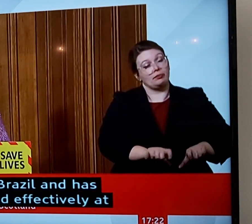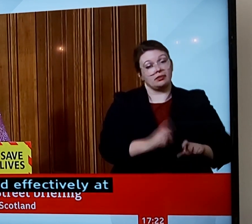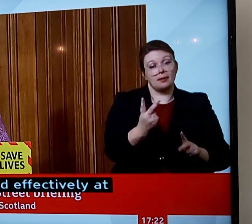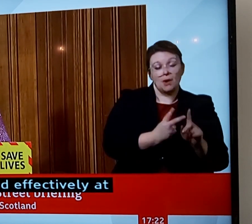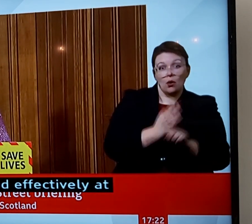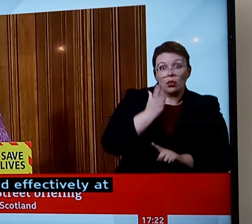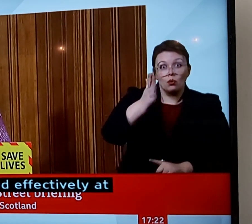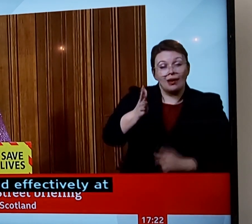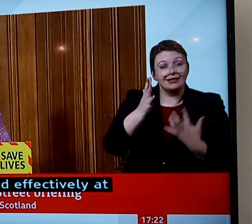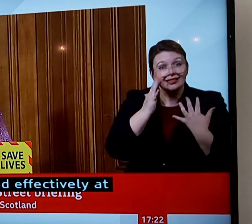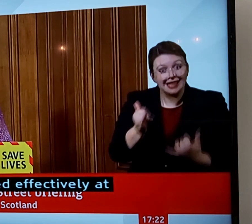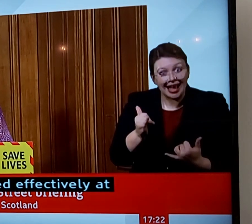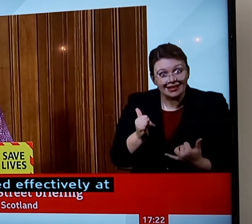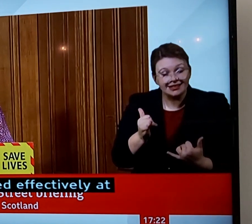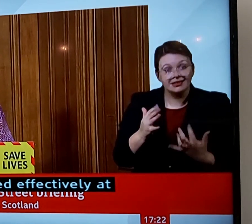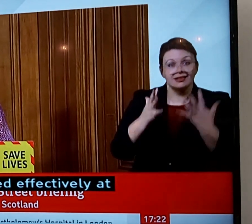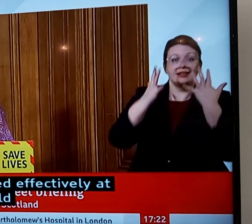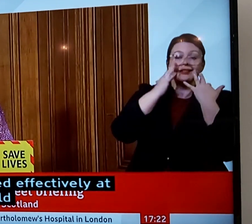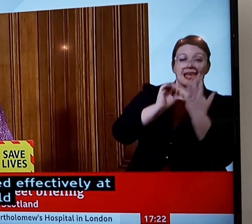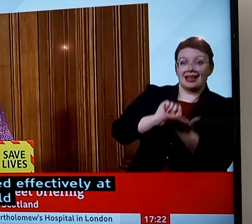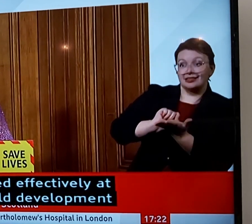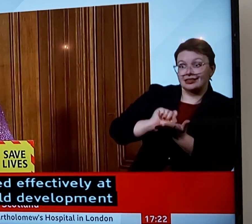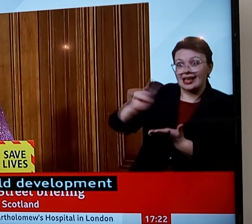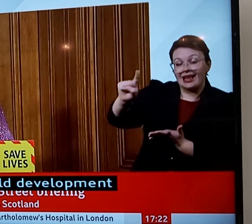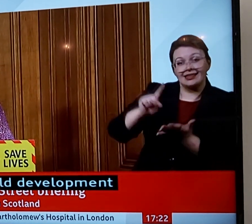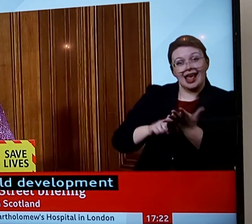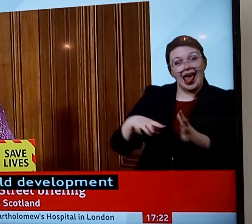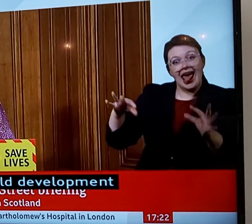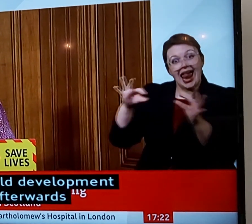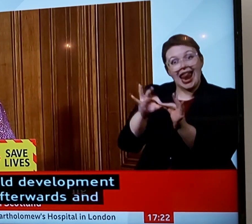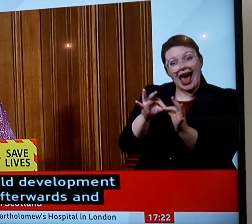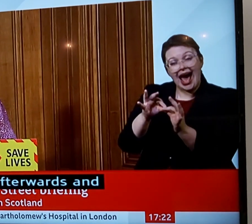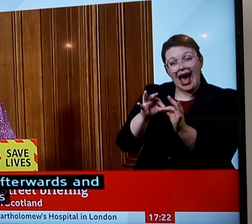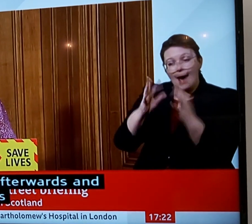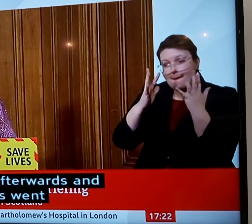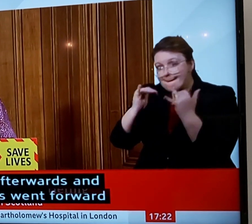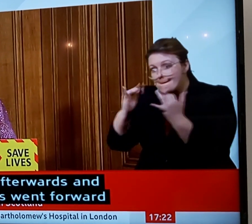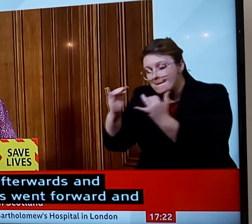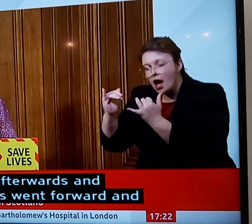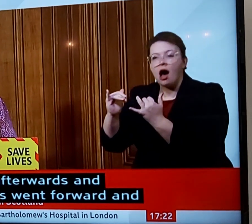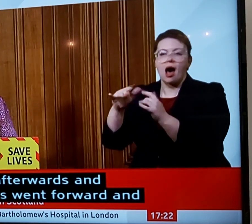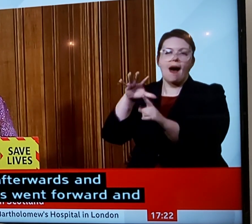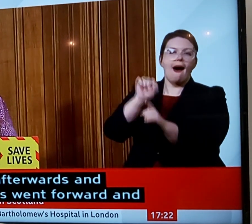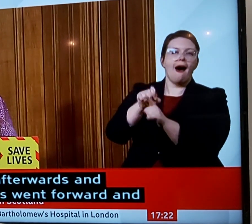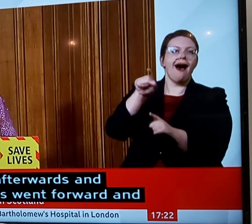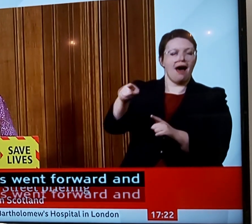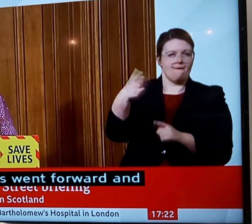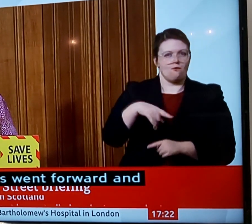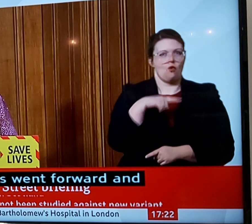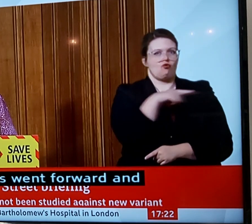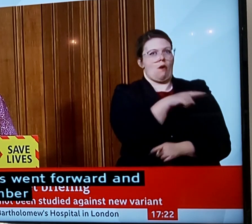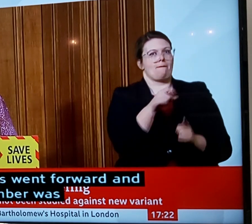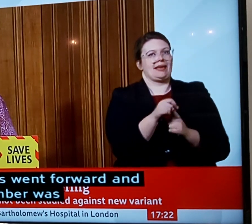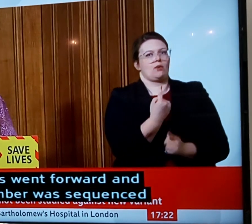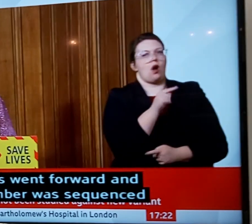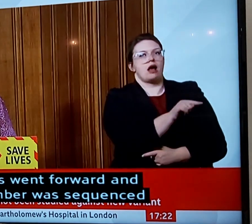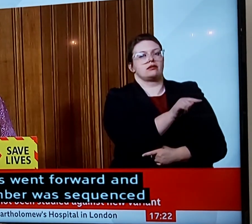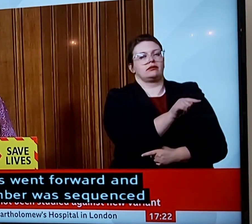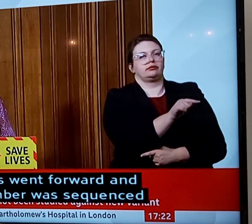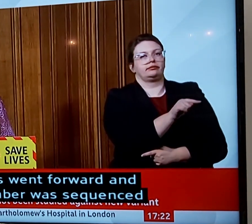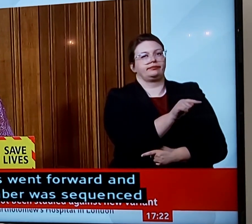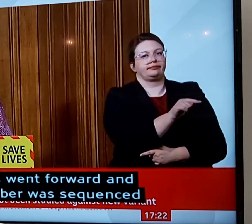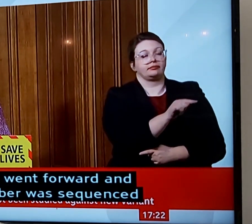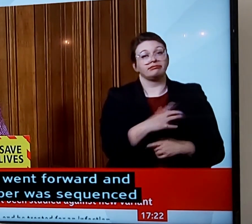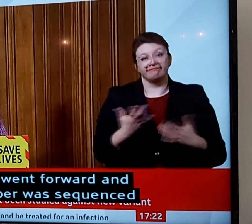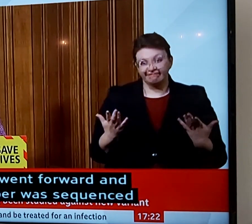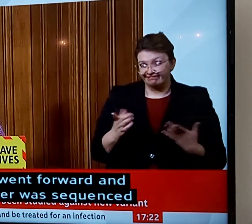got tested. The sample was sequenced through our sequencing laboratories and reported to be this P1 variant. As the